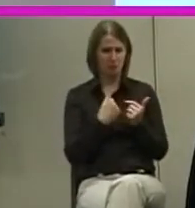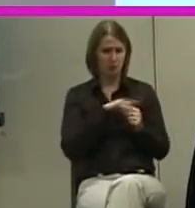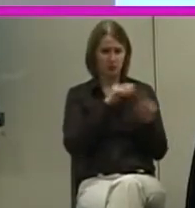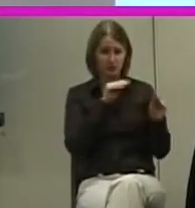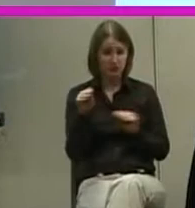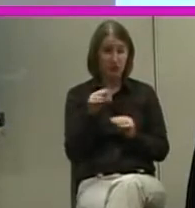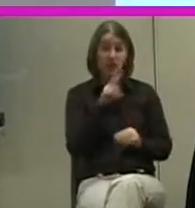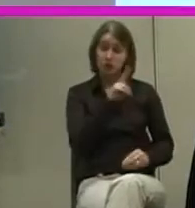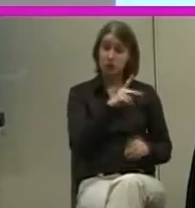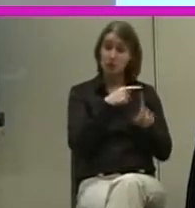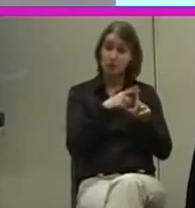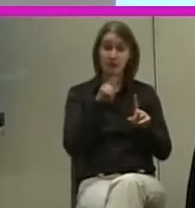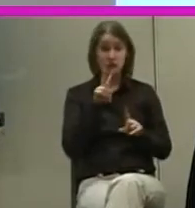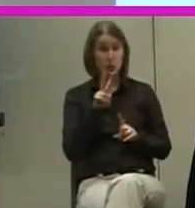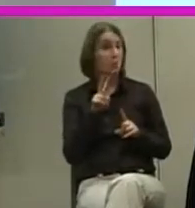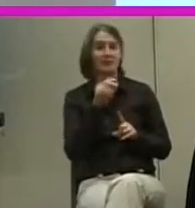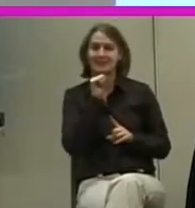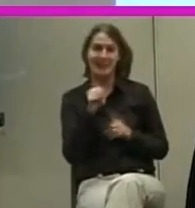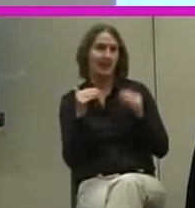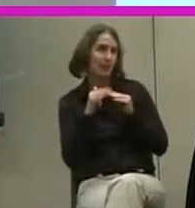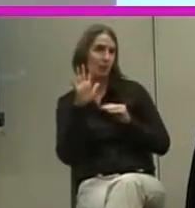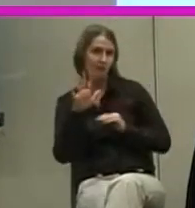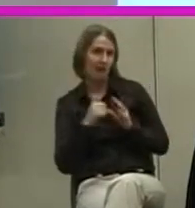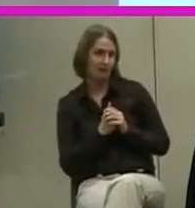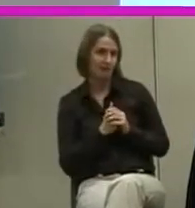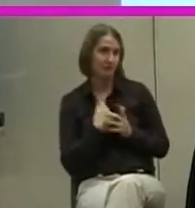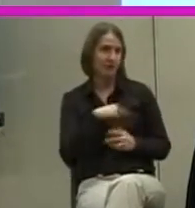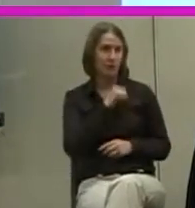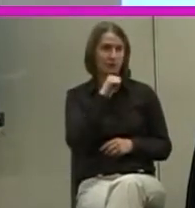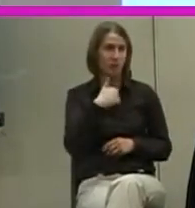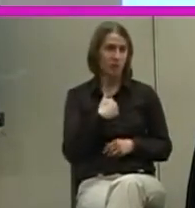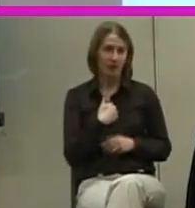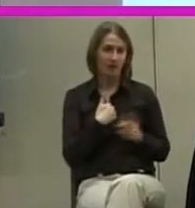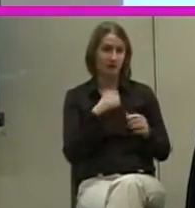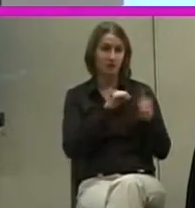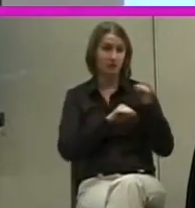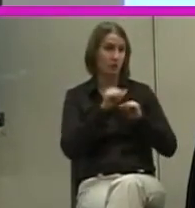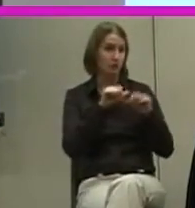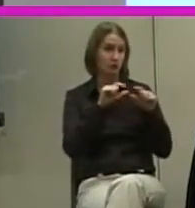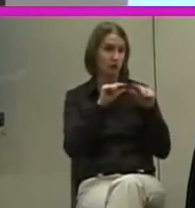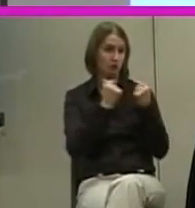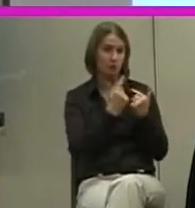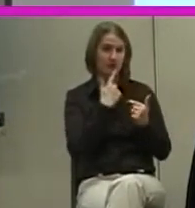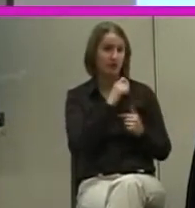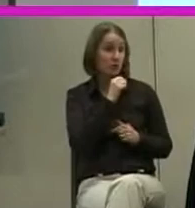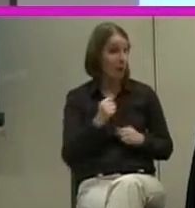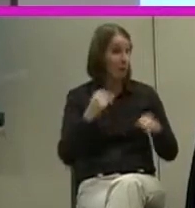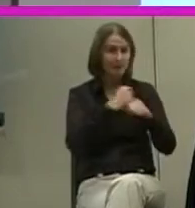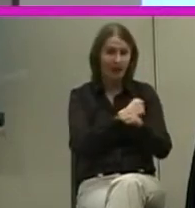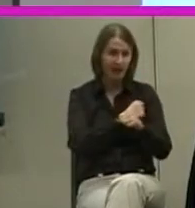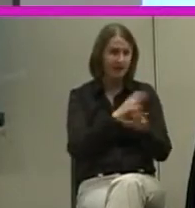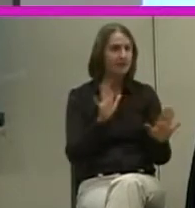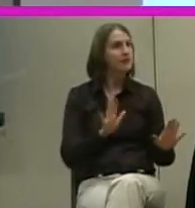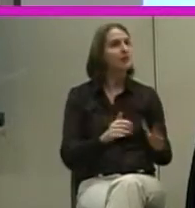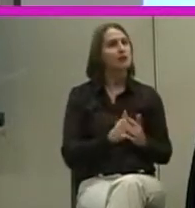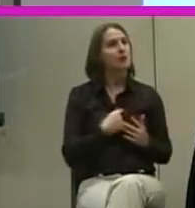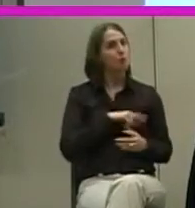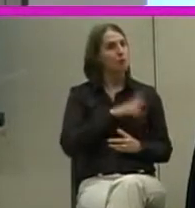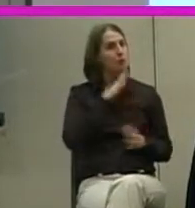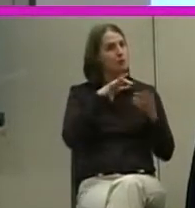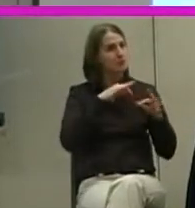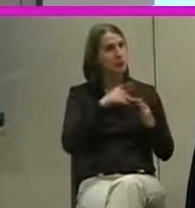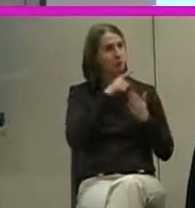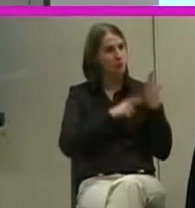time saying 2 + 2 is not 5. And we're not going to have a social group spend all our time saying don't hit. What we're going to do is we're going to say, what should